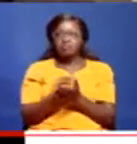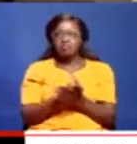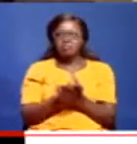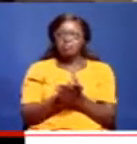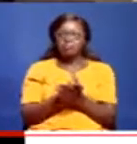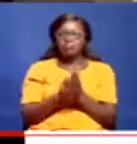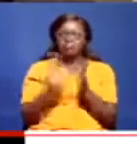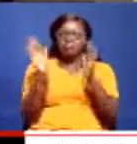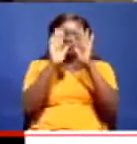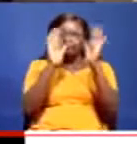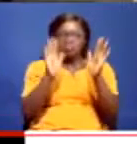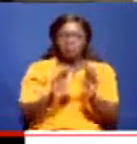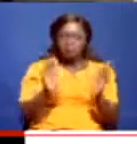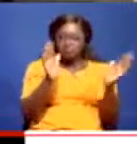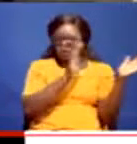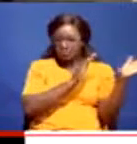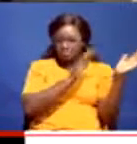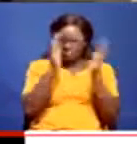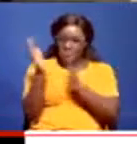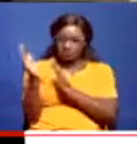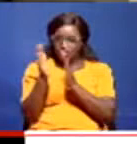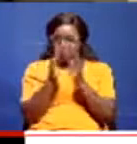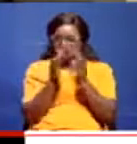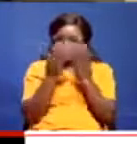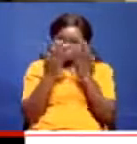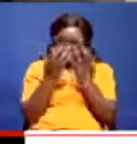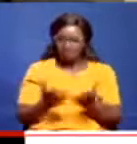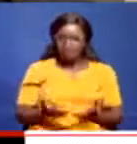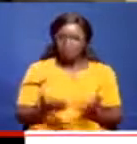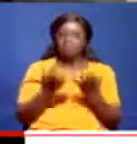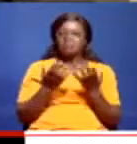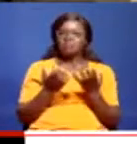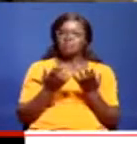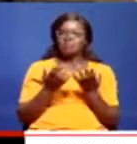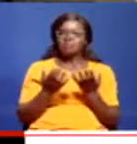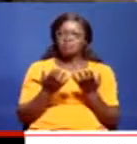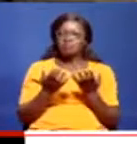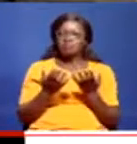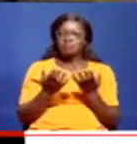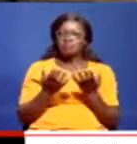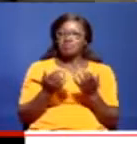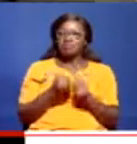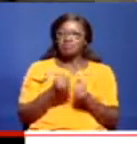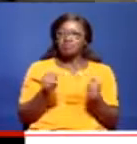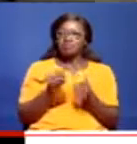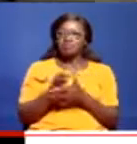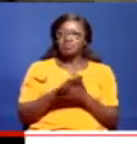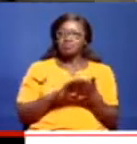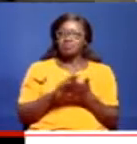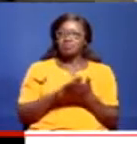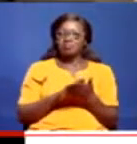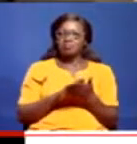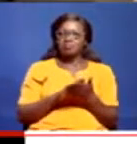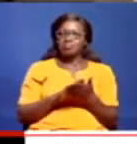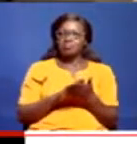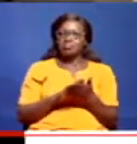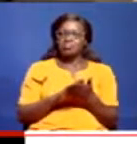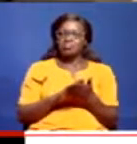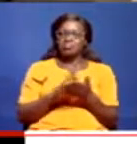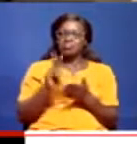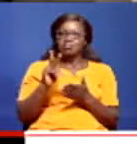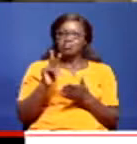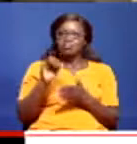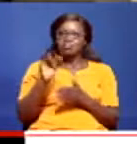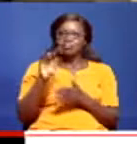in terms of huge wind parks, that is really well established with the Kipeto, the